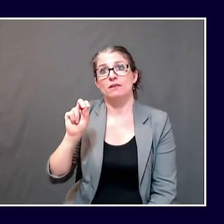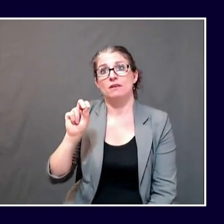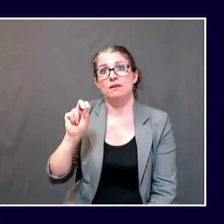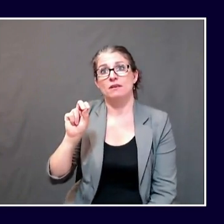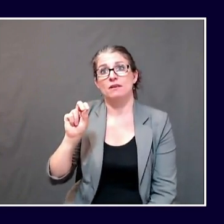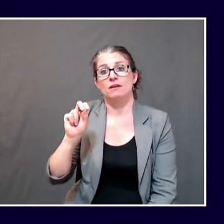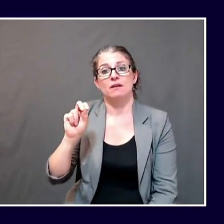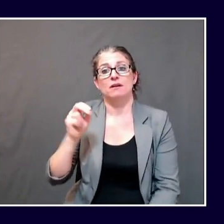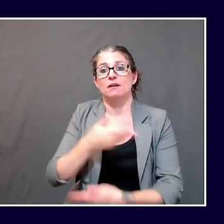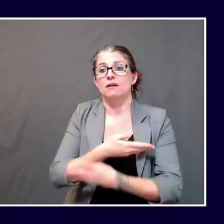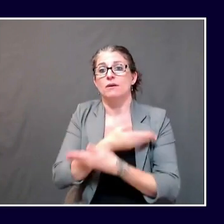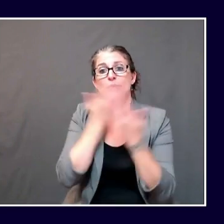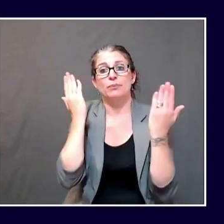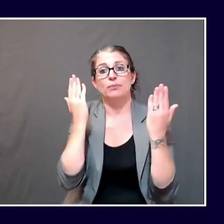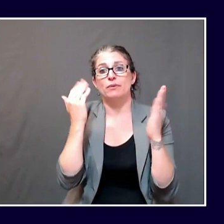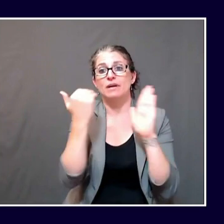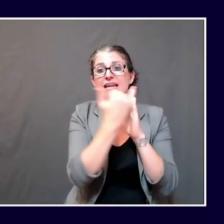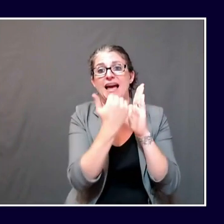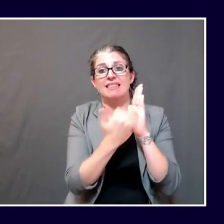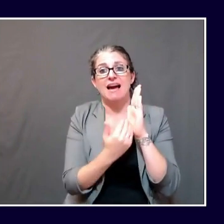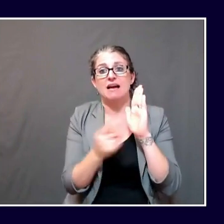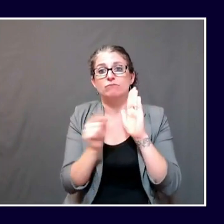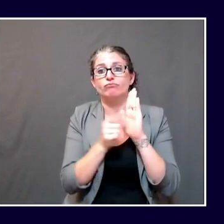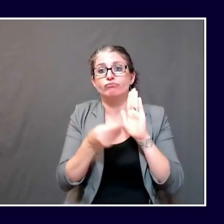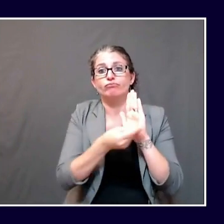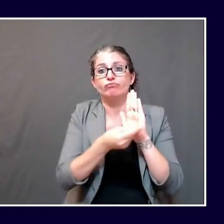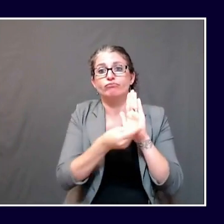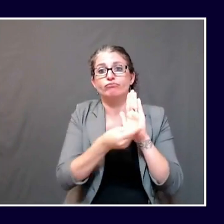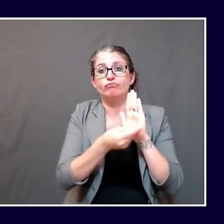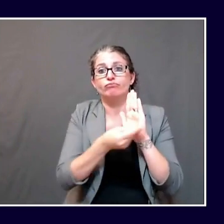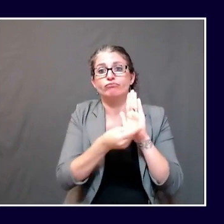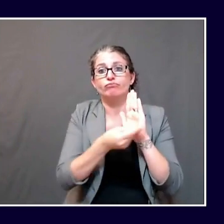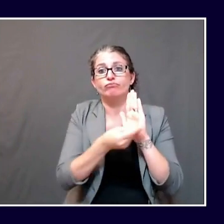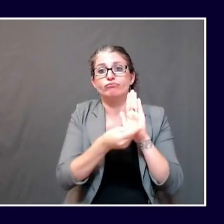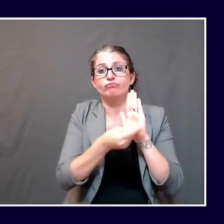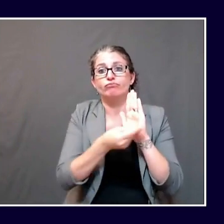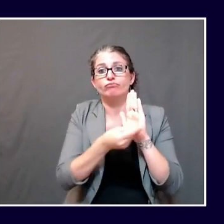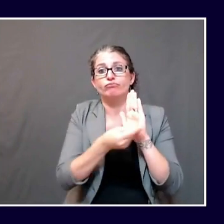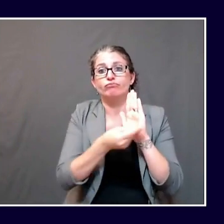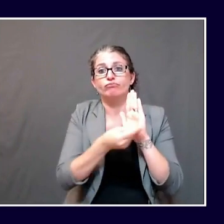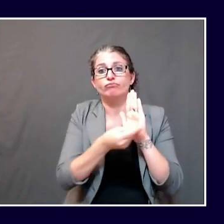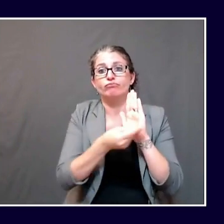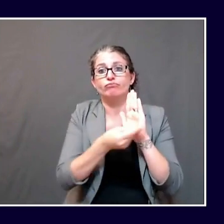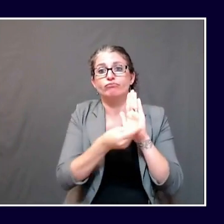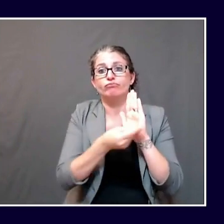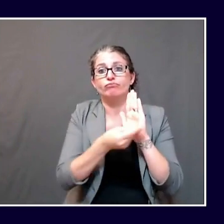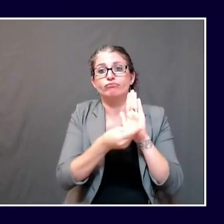from updating the new information. Is this something that could impact